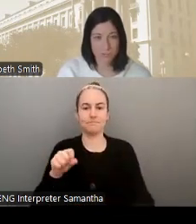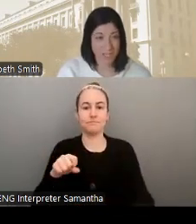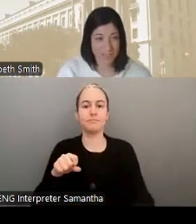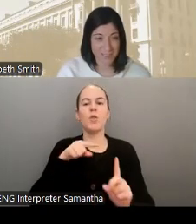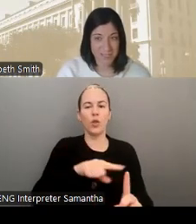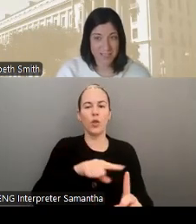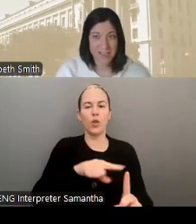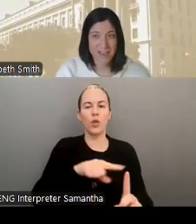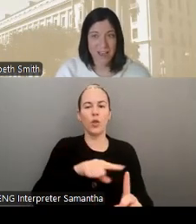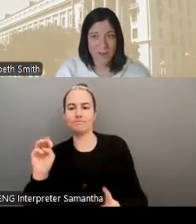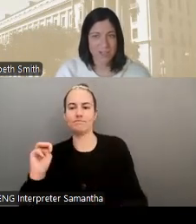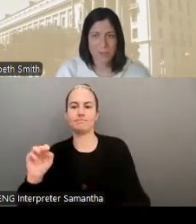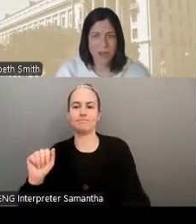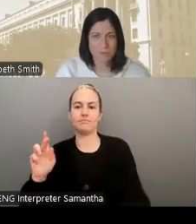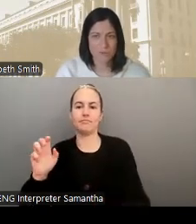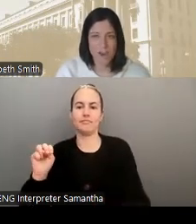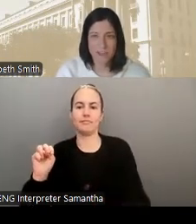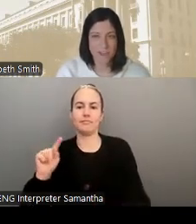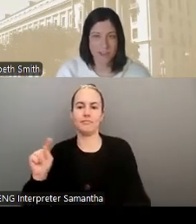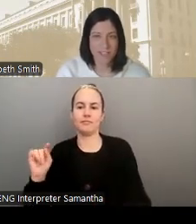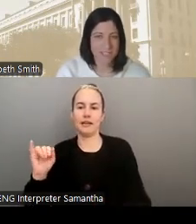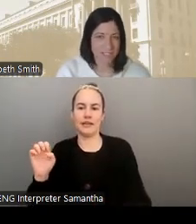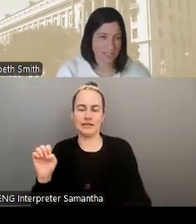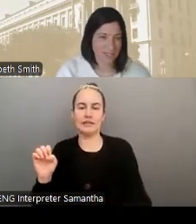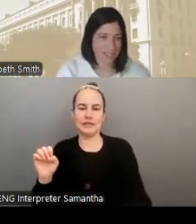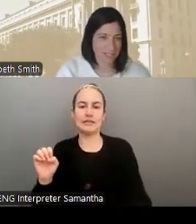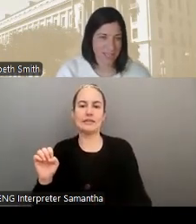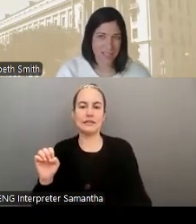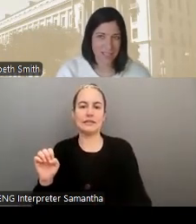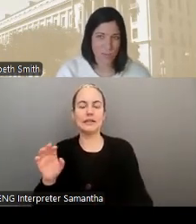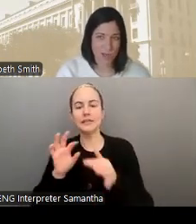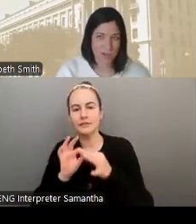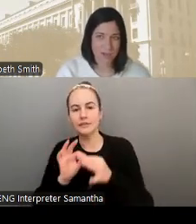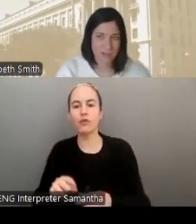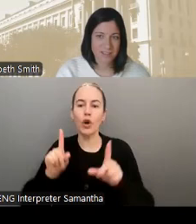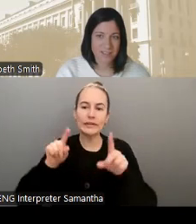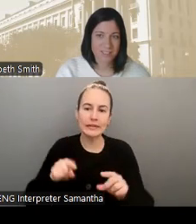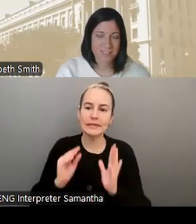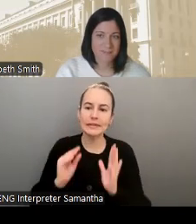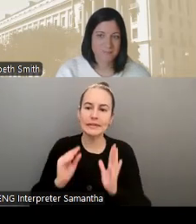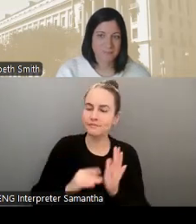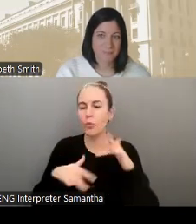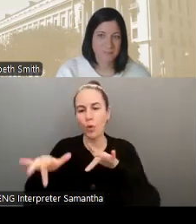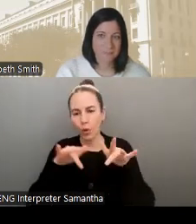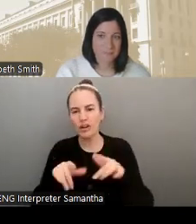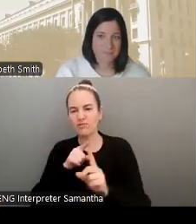questions to Mackenzie and about tracking attendance and things like that as well.